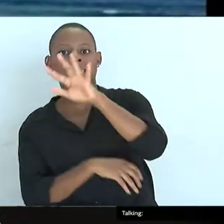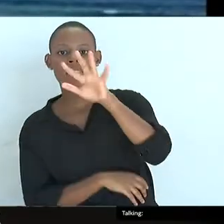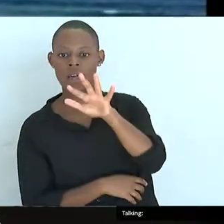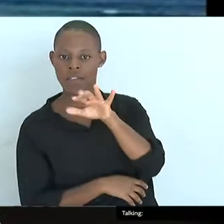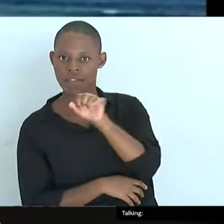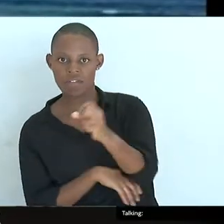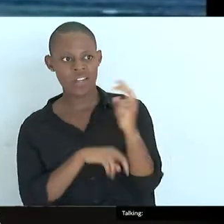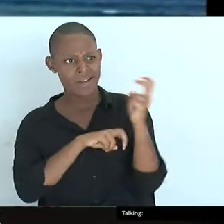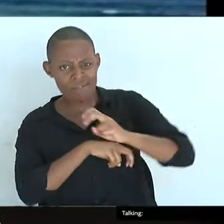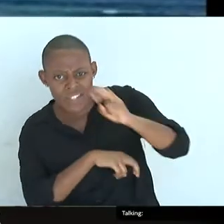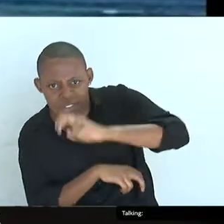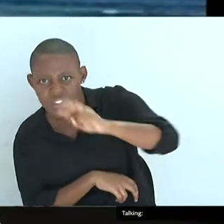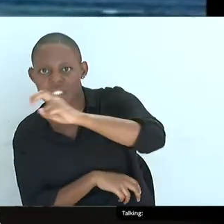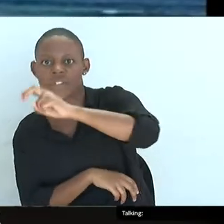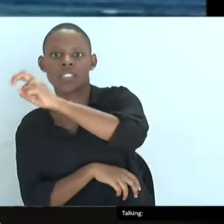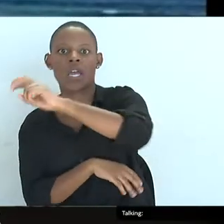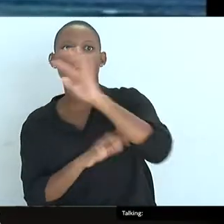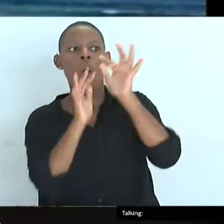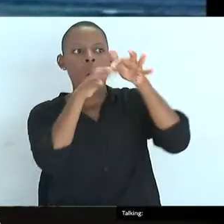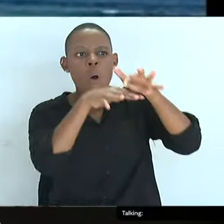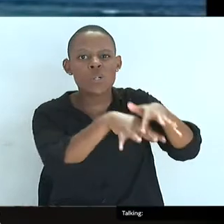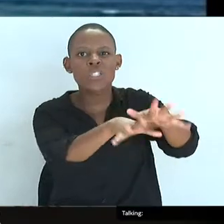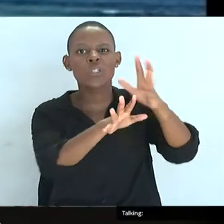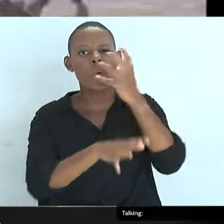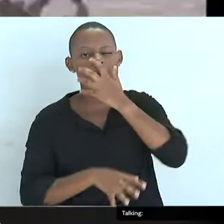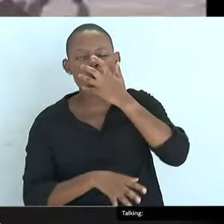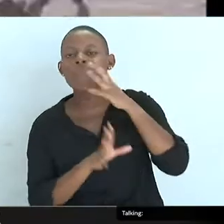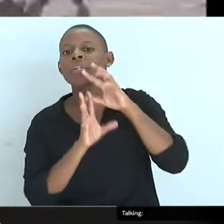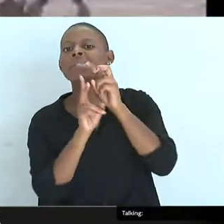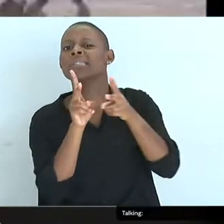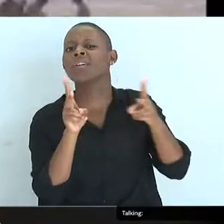marine biology and oceans. It is